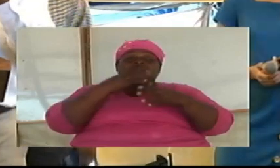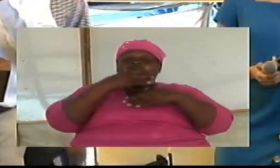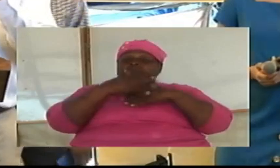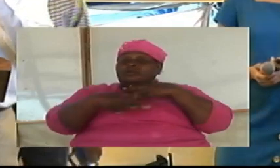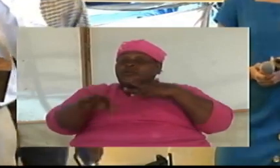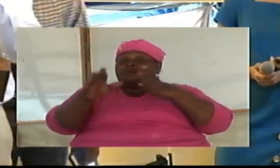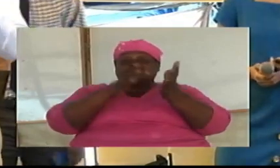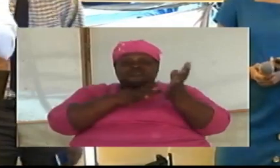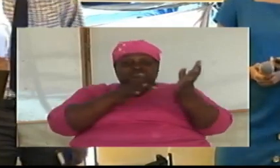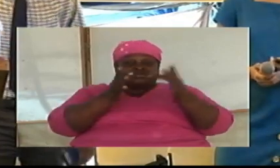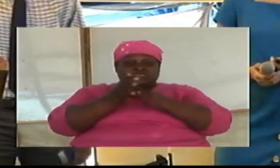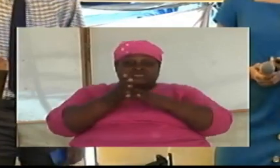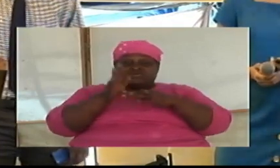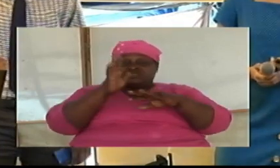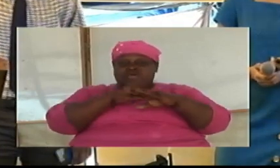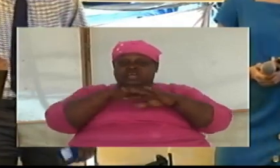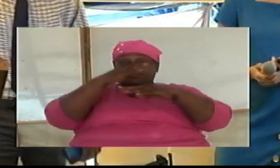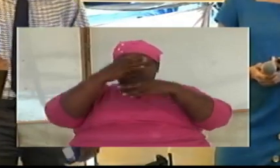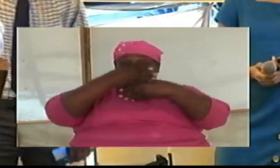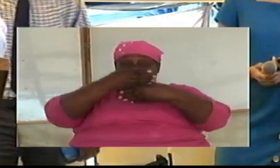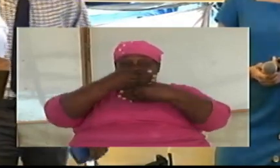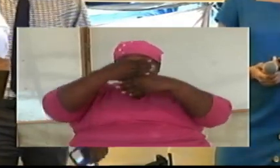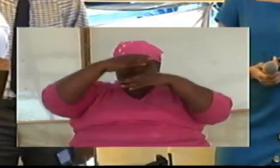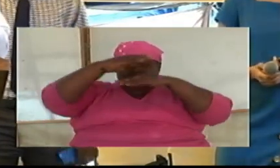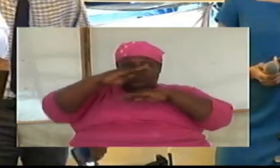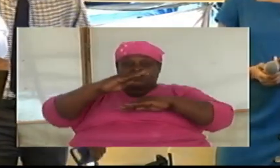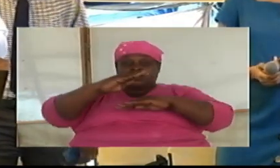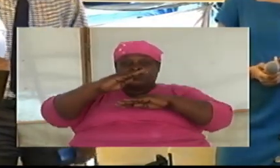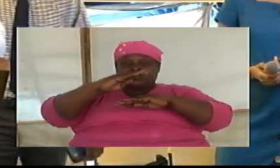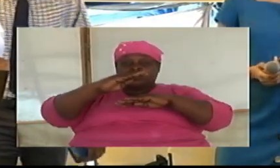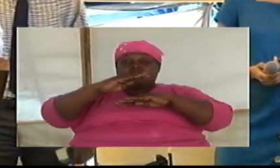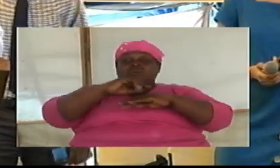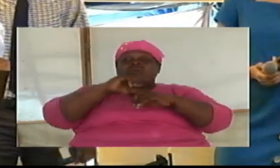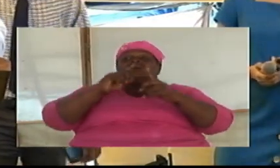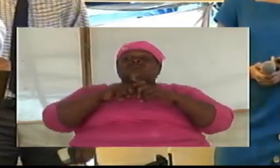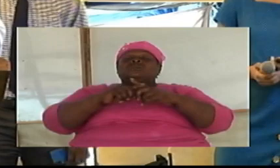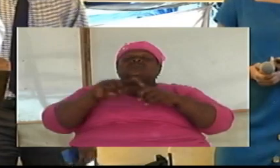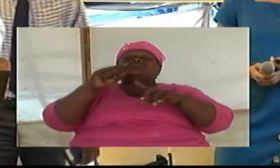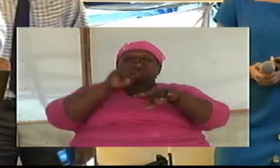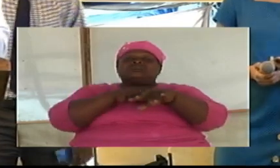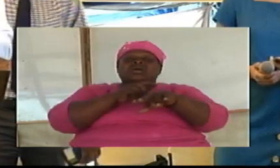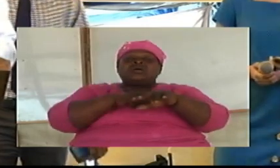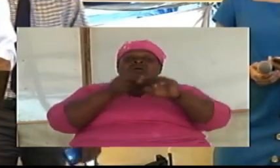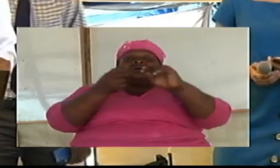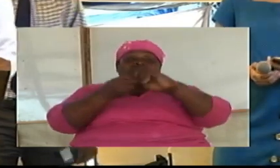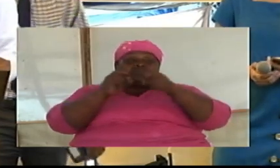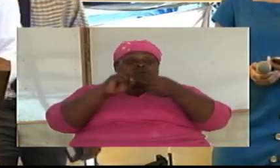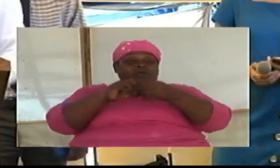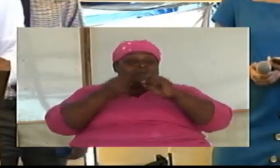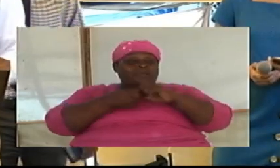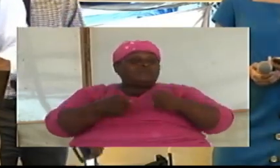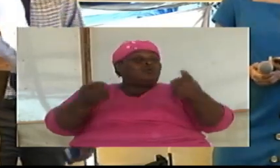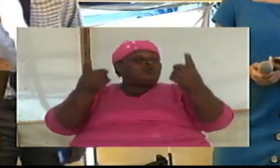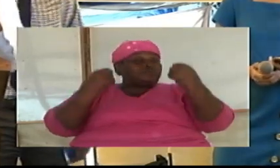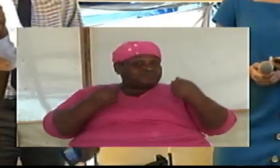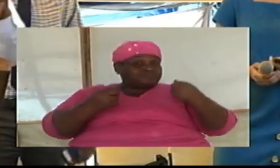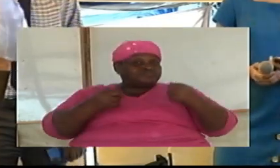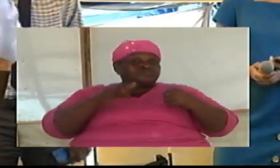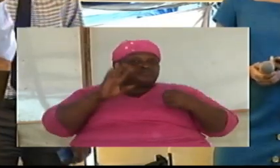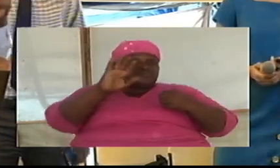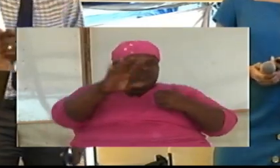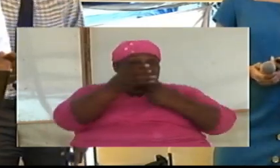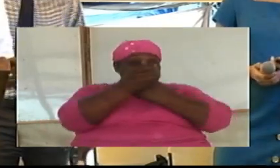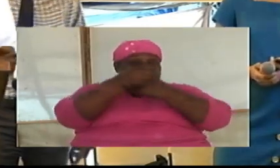Hallelujah. And when the time of trouble comes, hallelujah, your salvation will